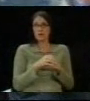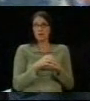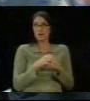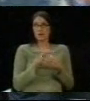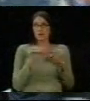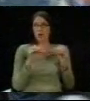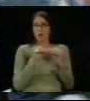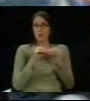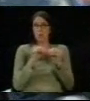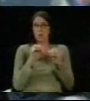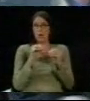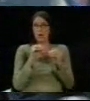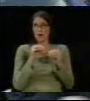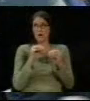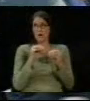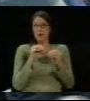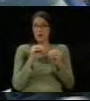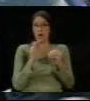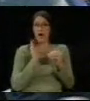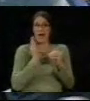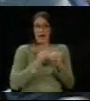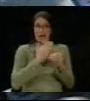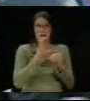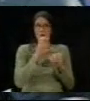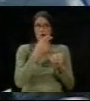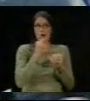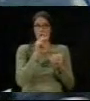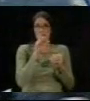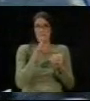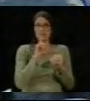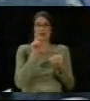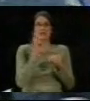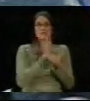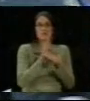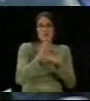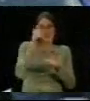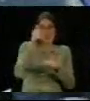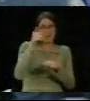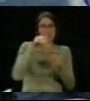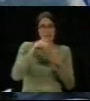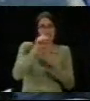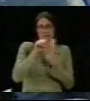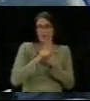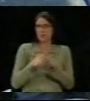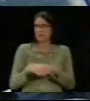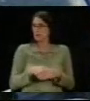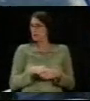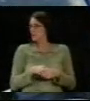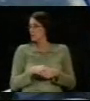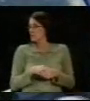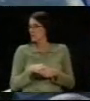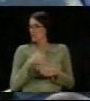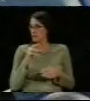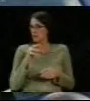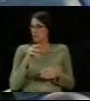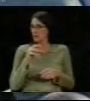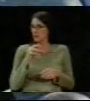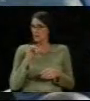than our Chancellors. Mike Edwards?